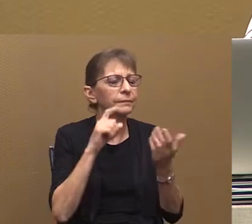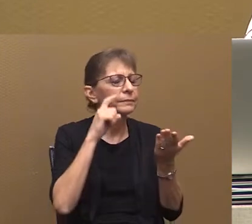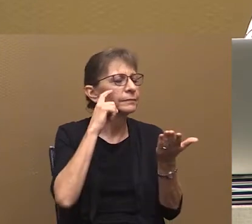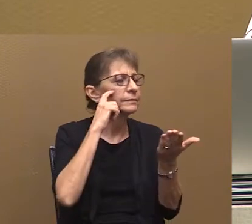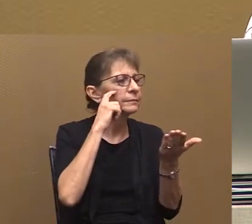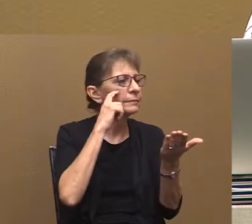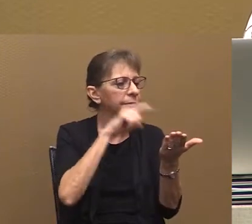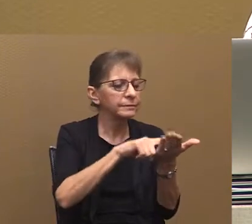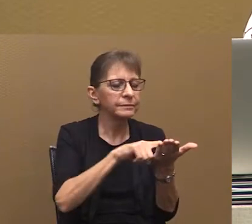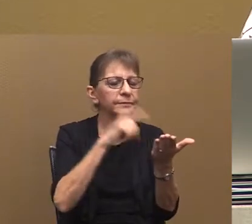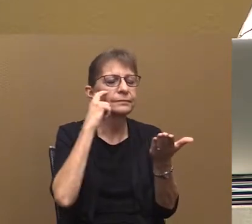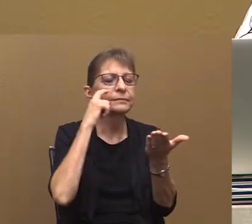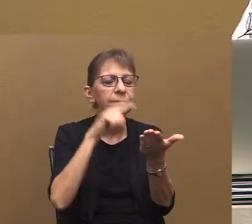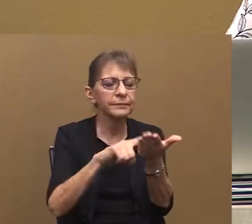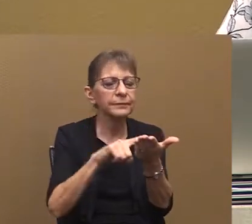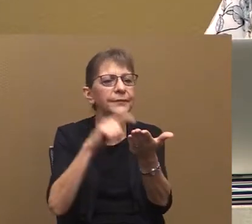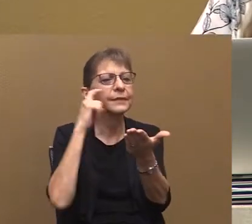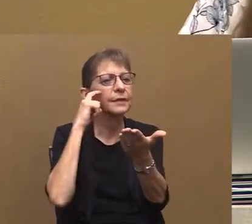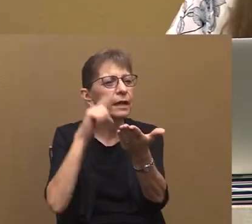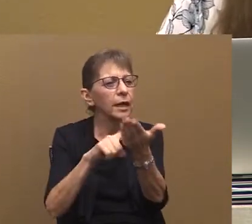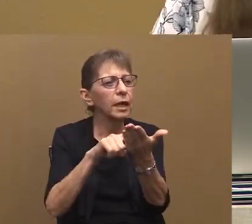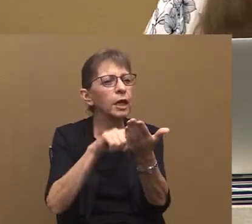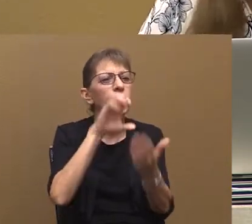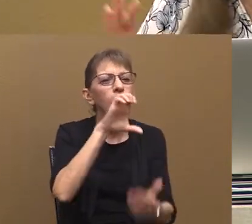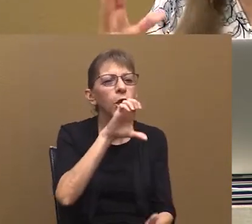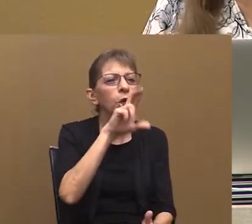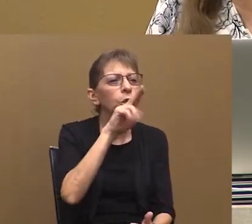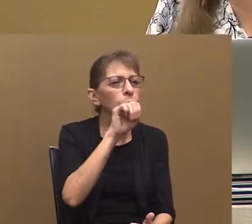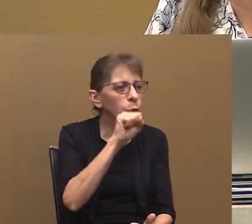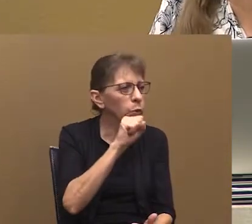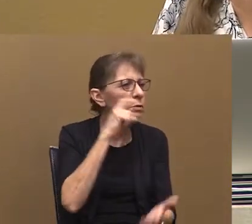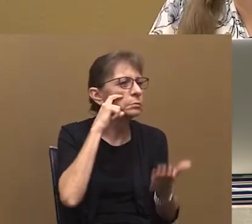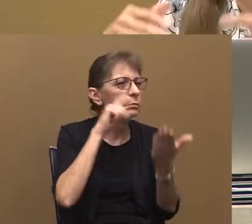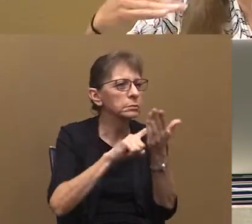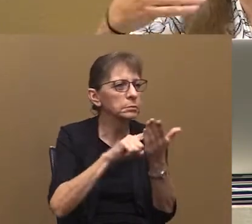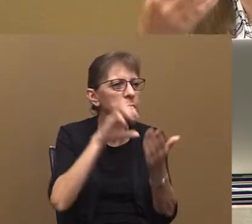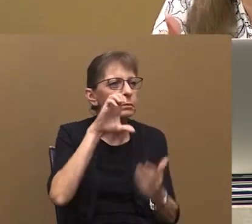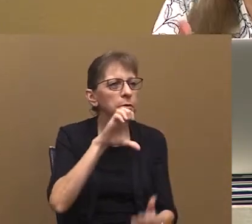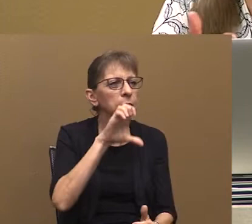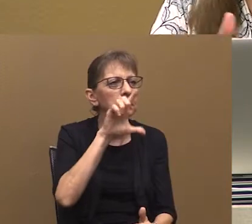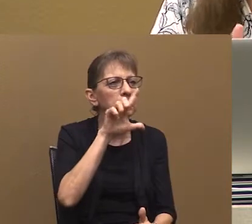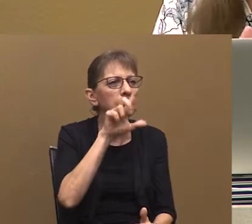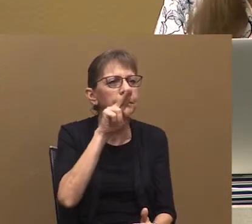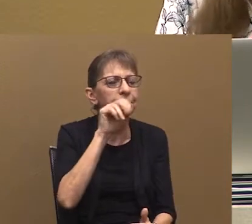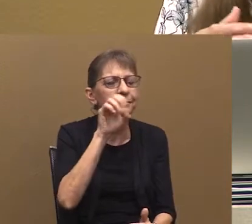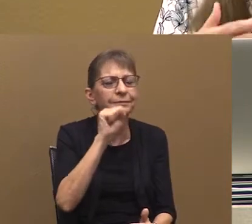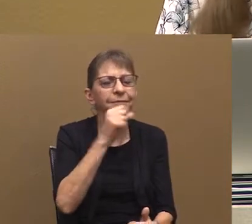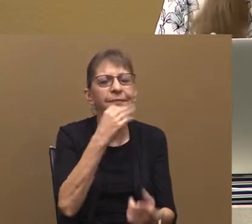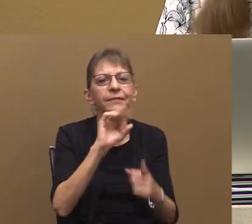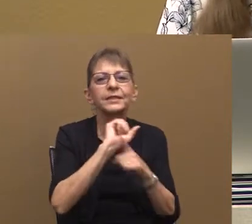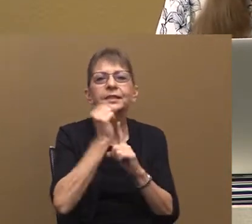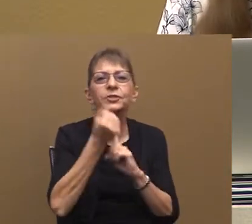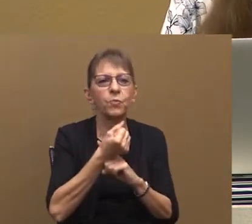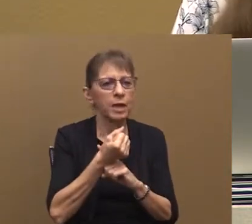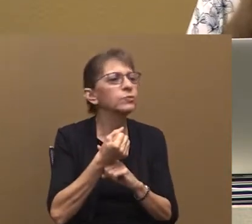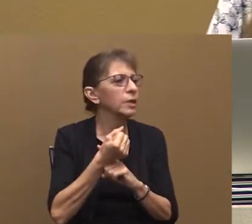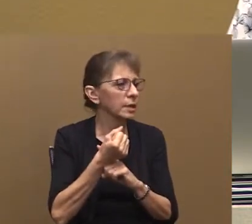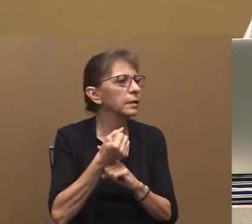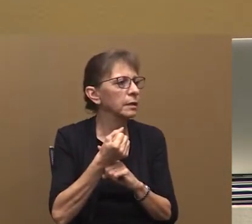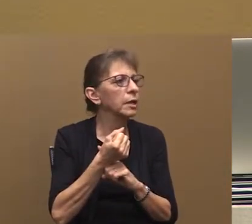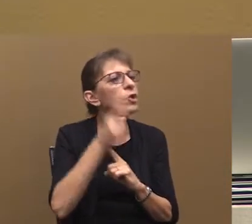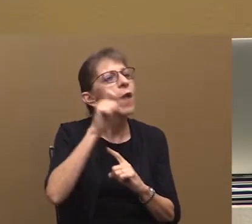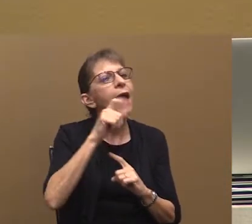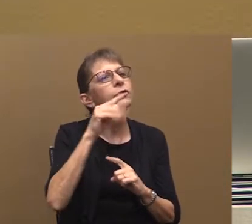the cues and clues from the situation to put that together of what might be the other